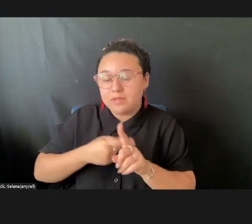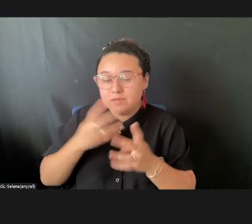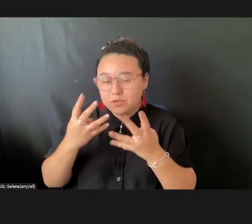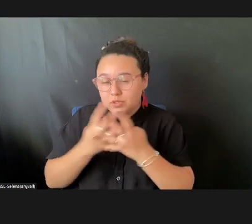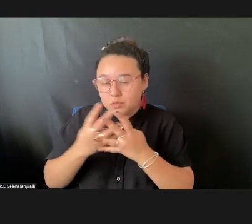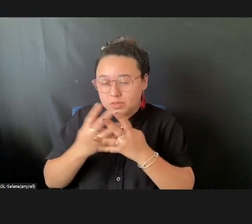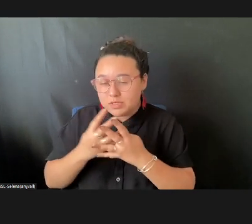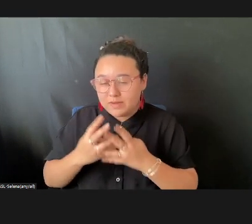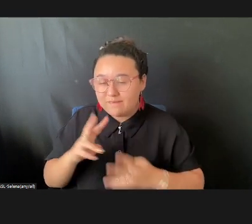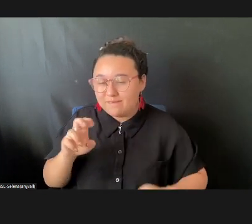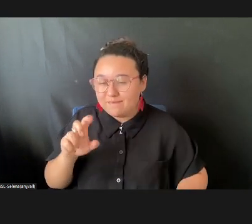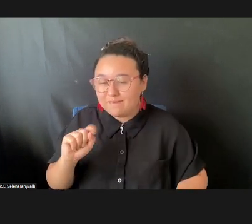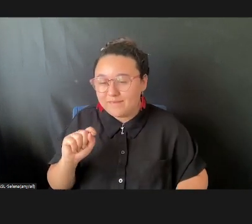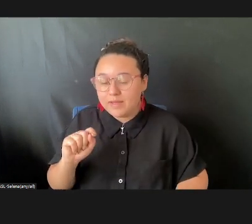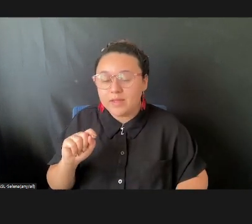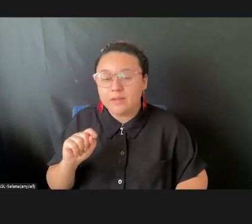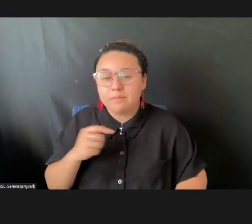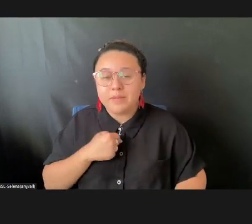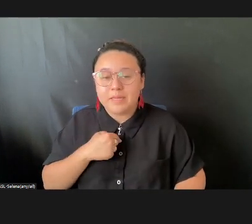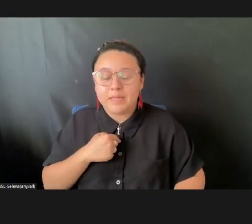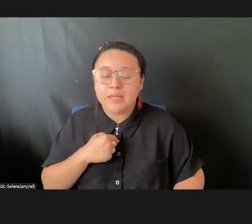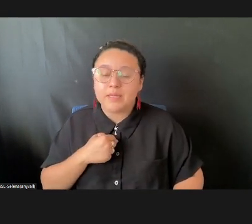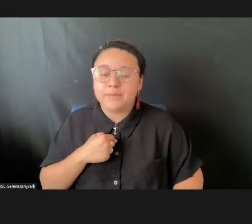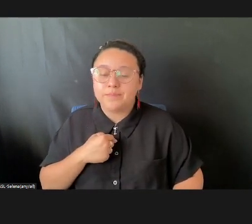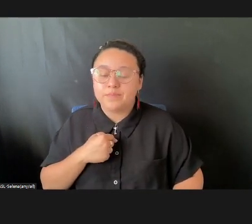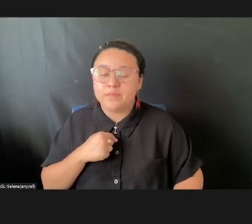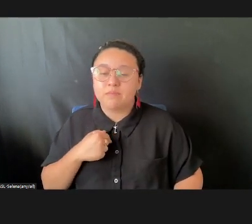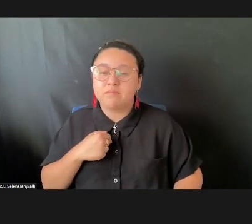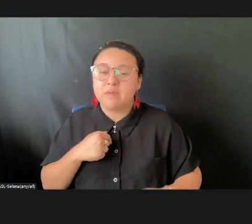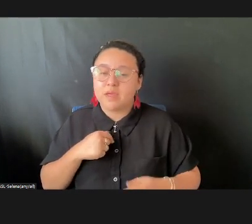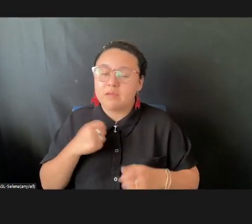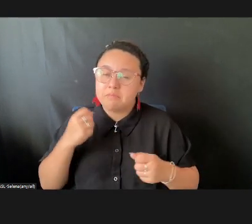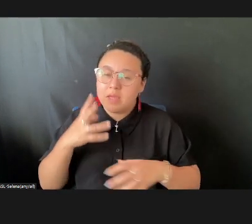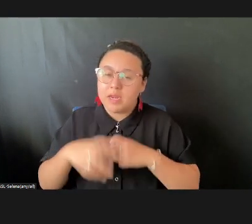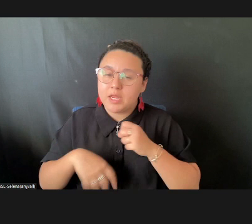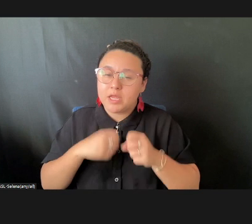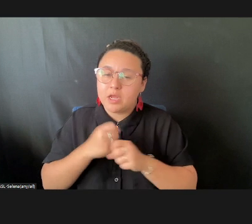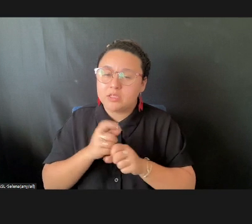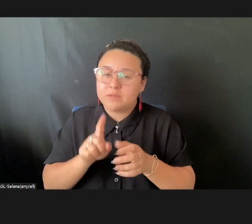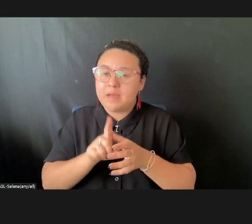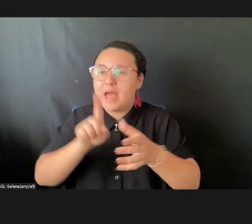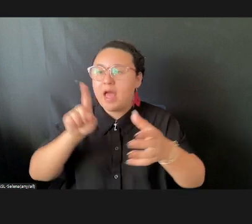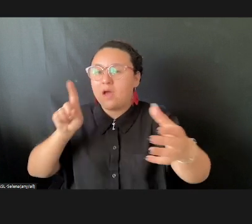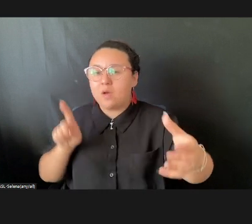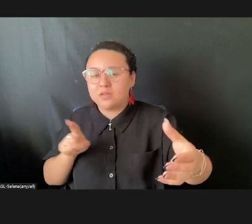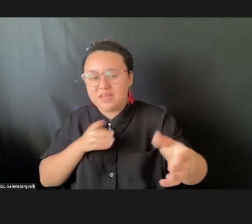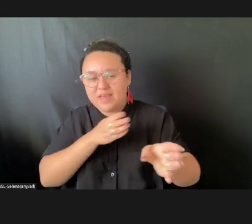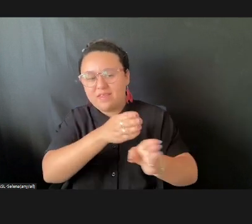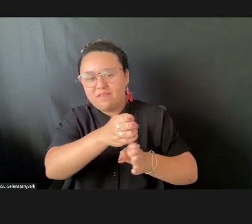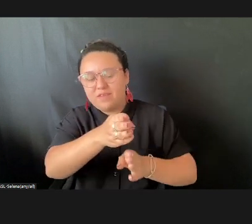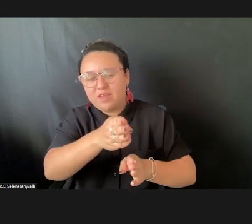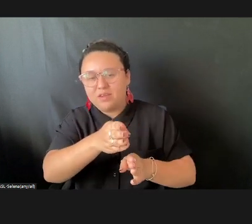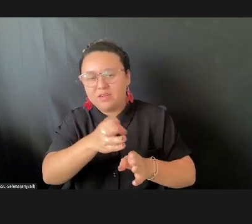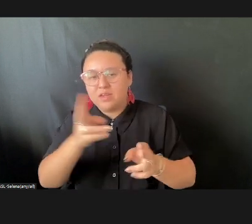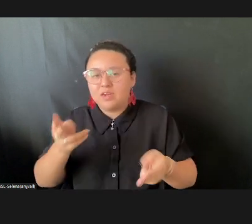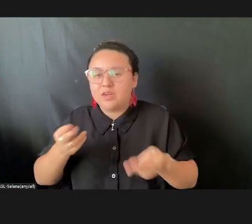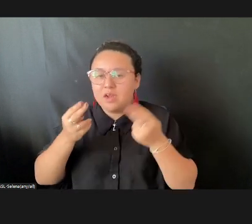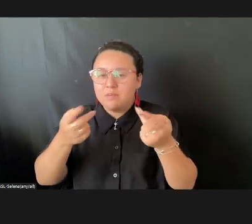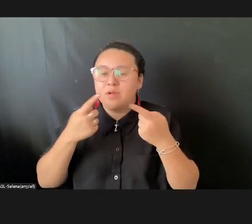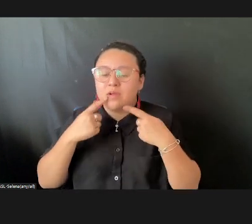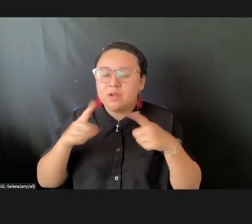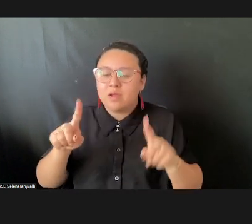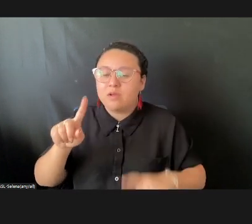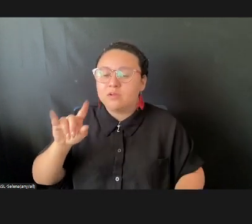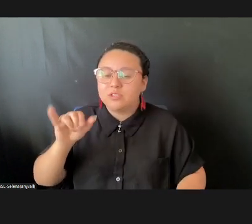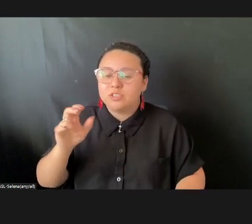as an outsider came to an end when the nomination was announced on January 10th, 2015.